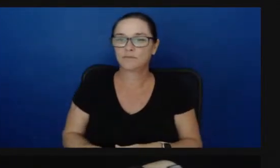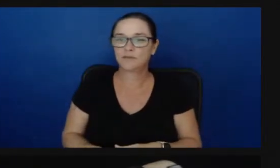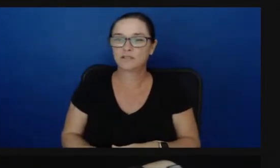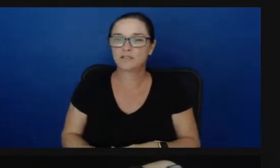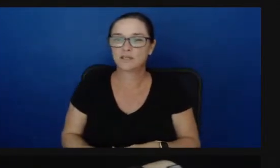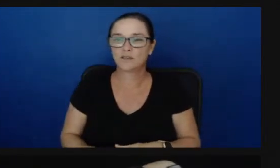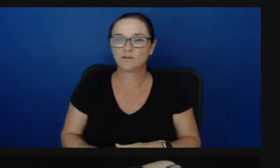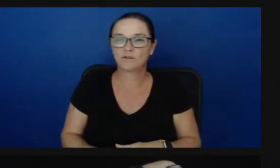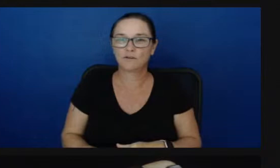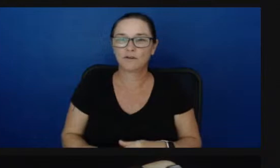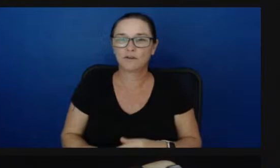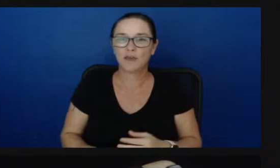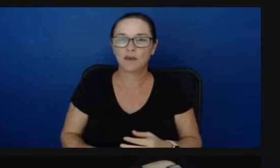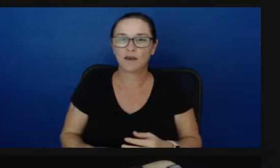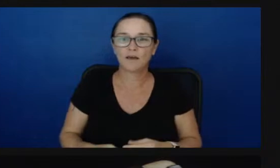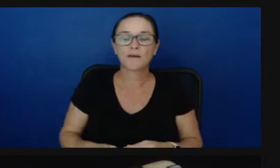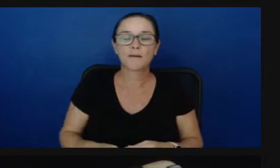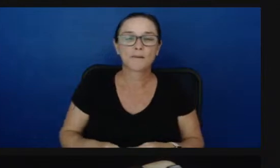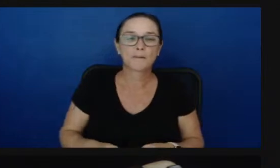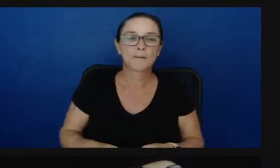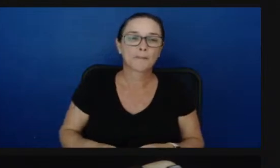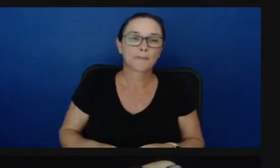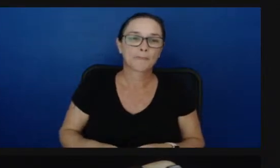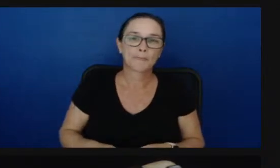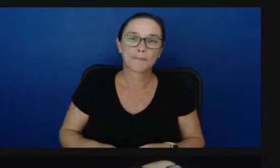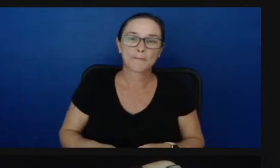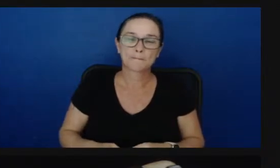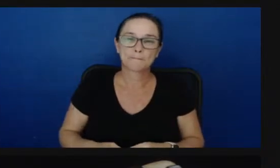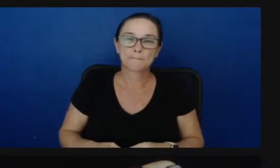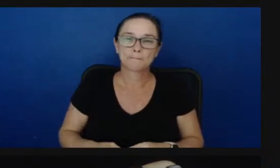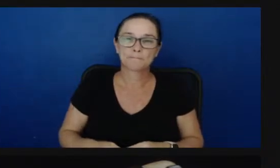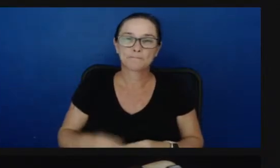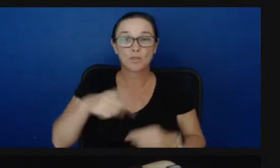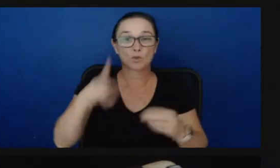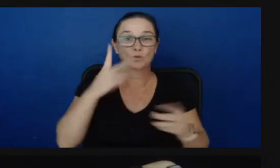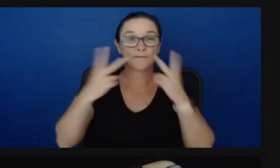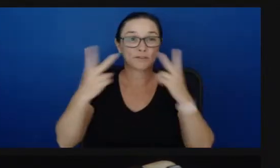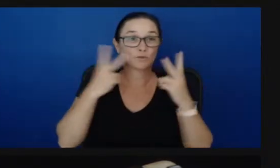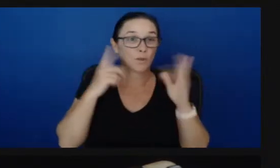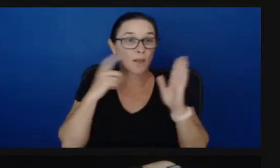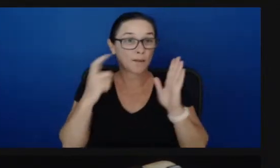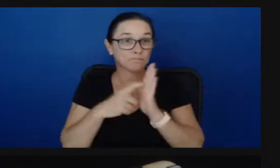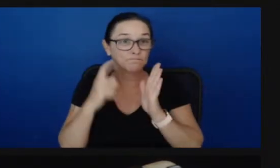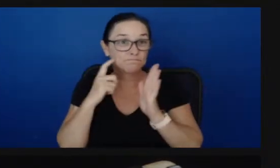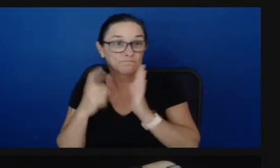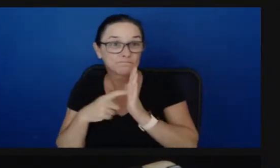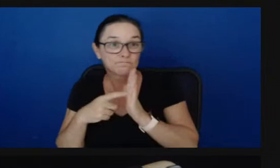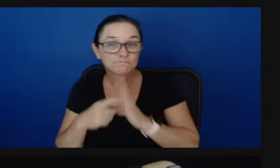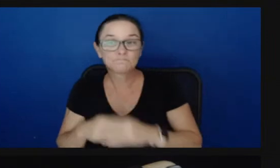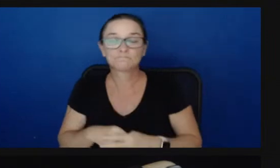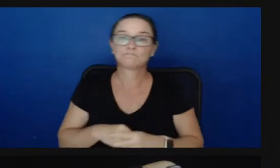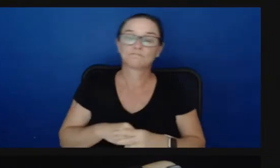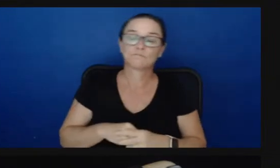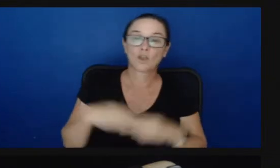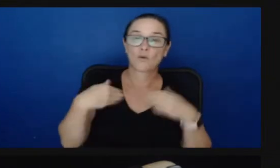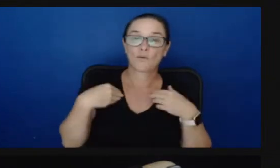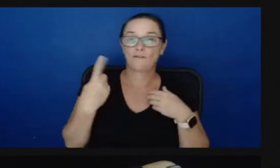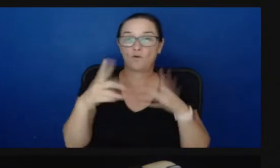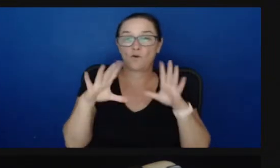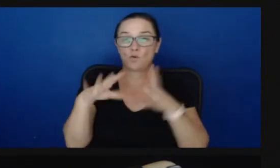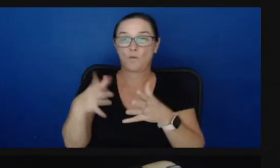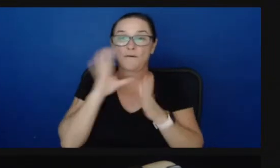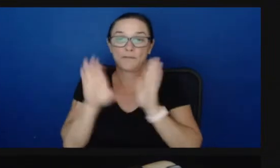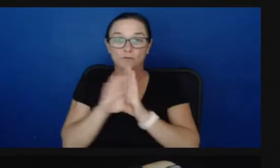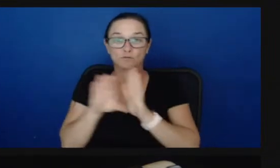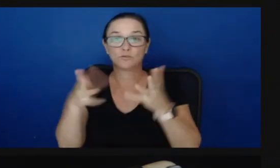Yeah, 2 months later now. So those are our visual observations. We do have one set of photos released by the